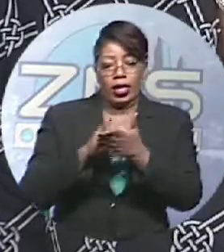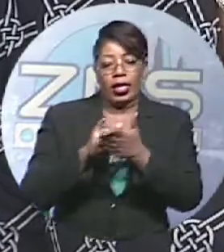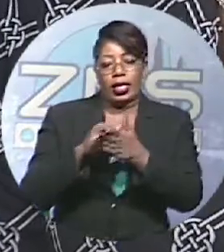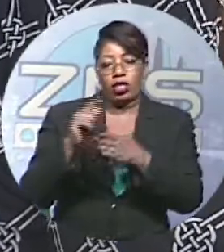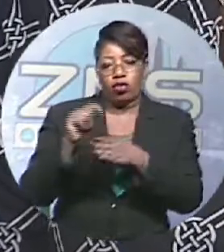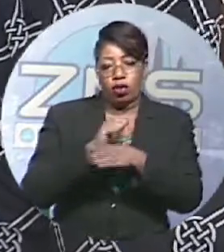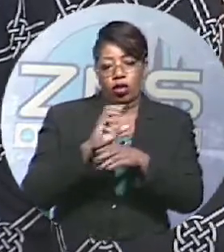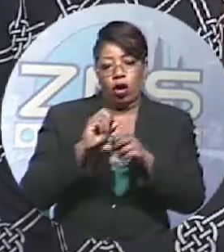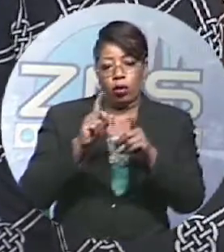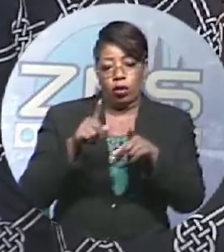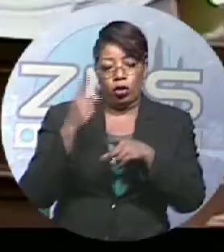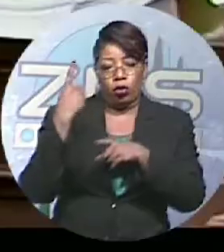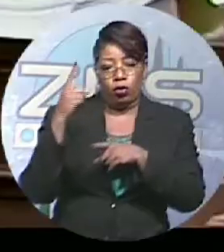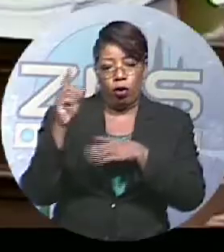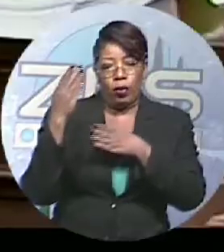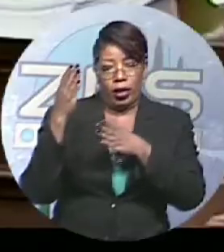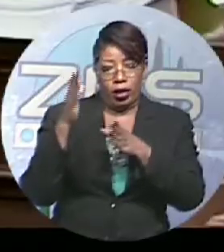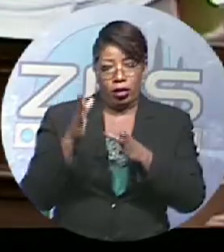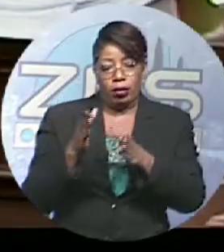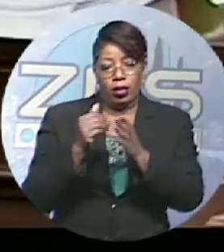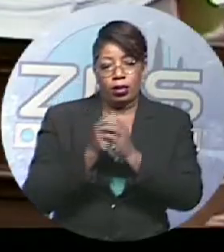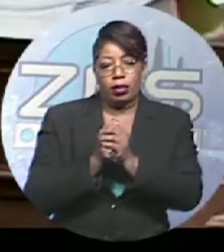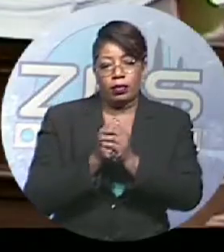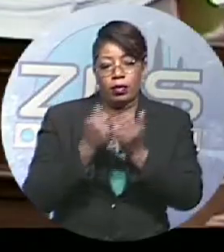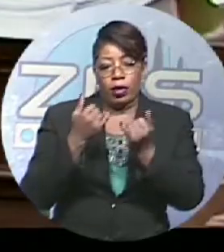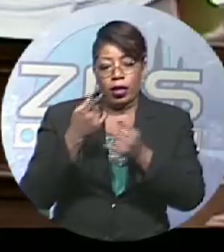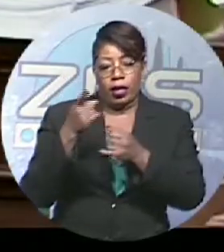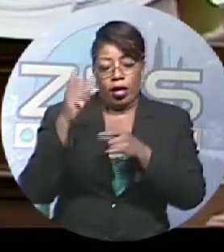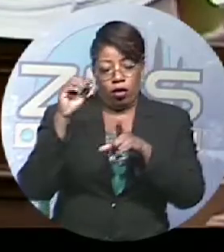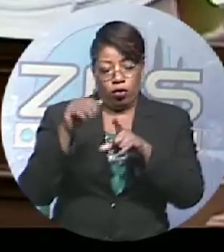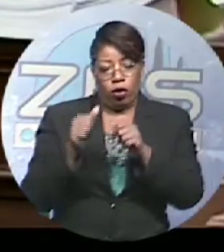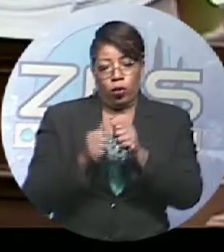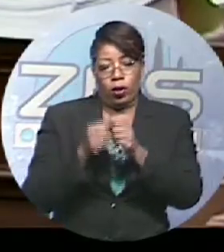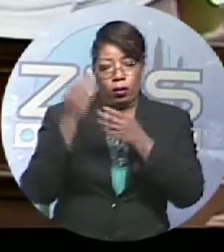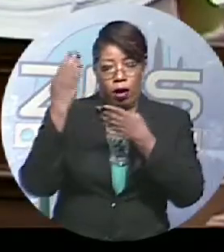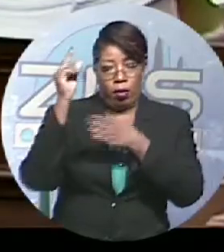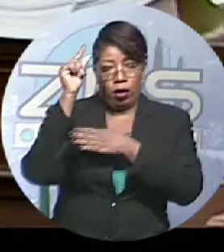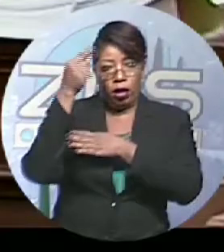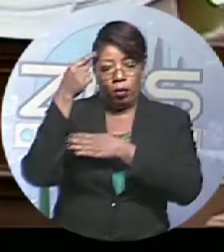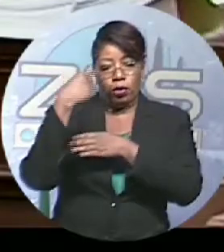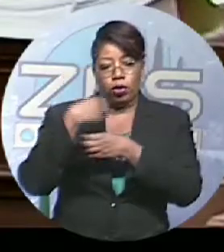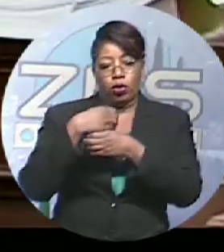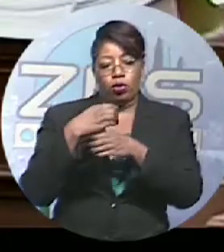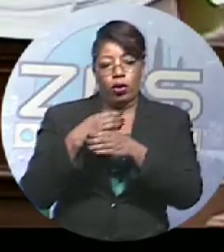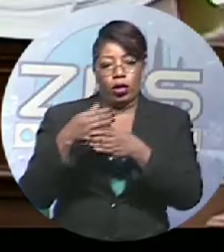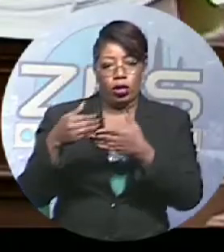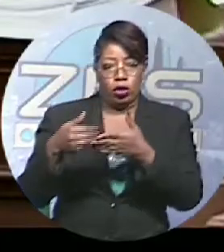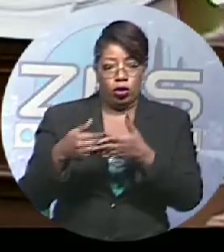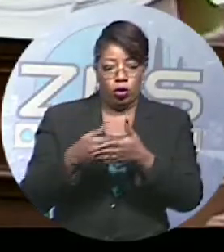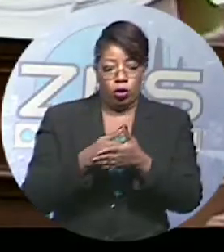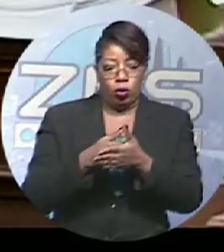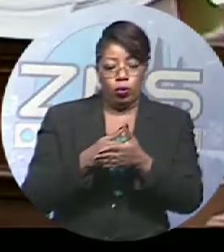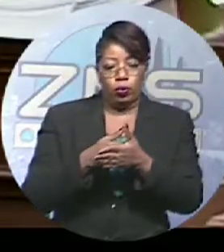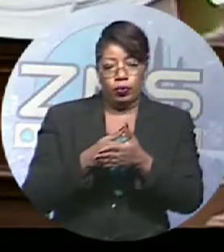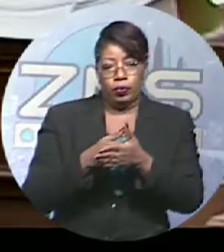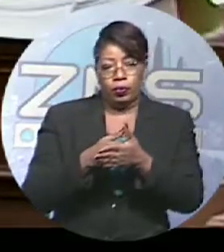for Bahamians. MSC has agreed with the Bahamas government to create a new model in cruise